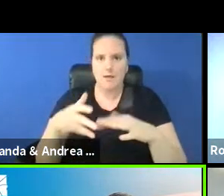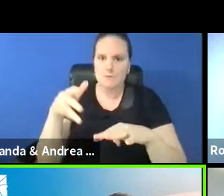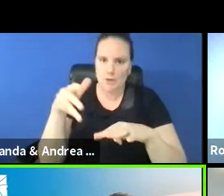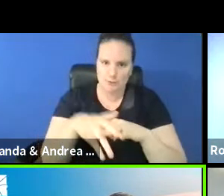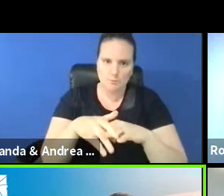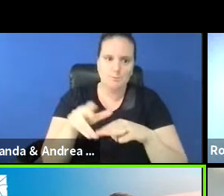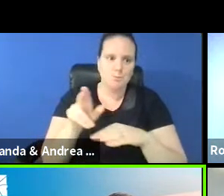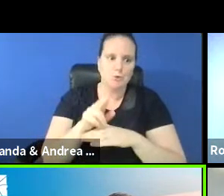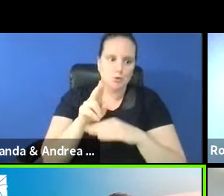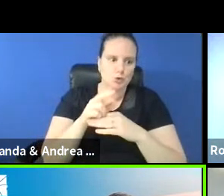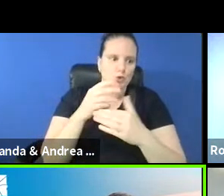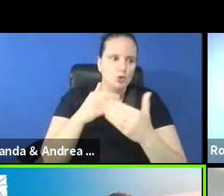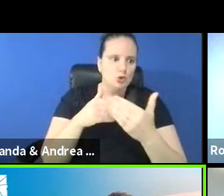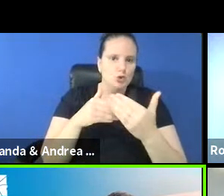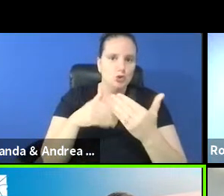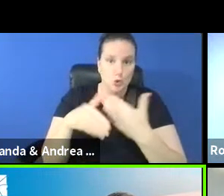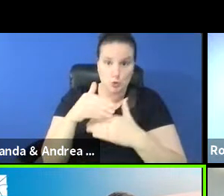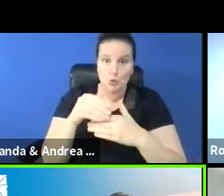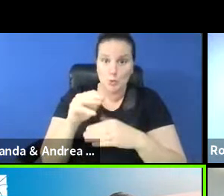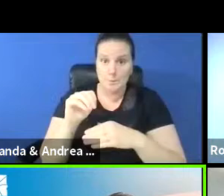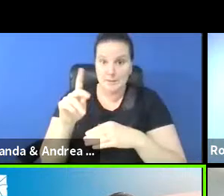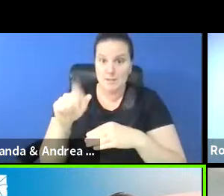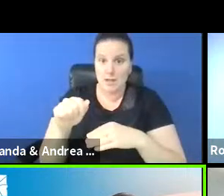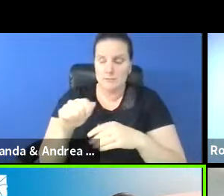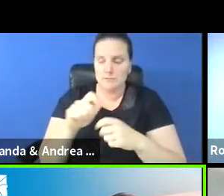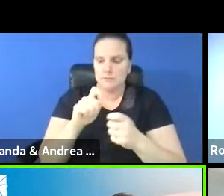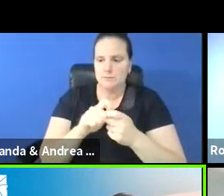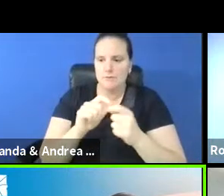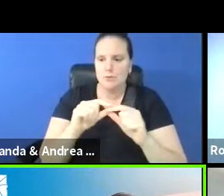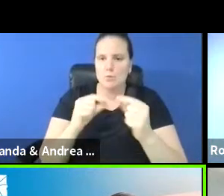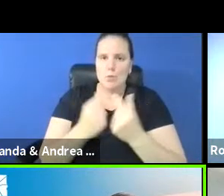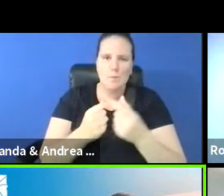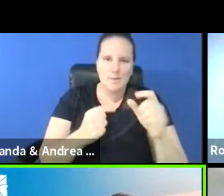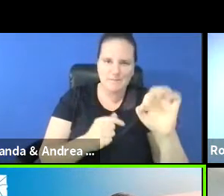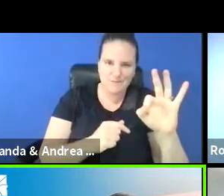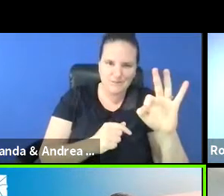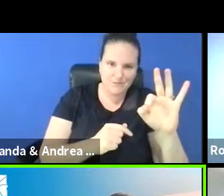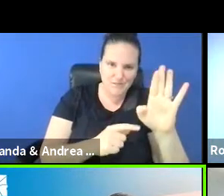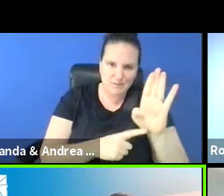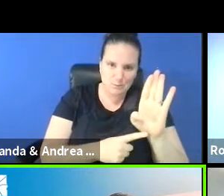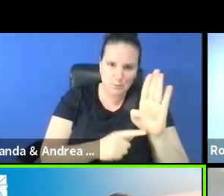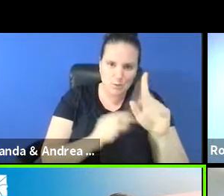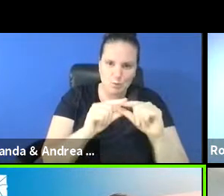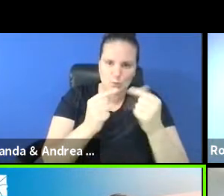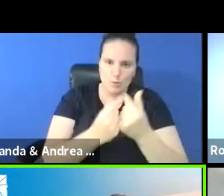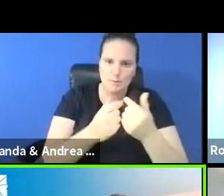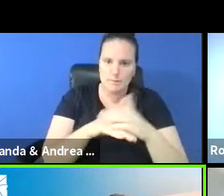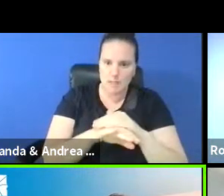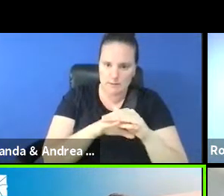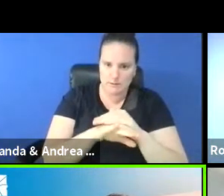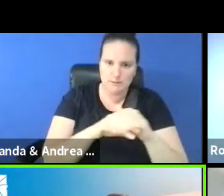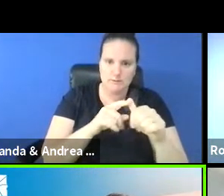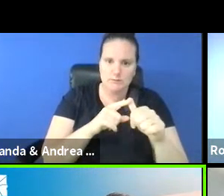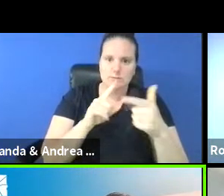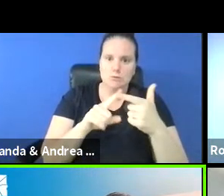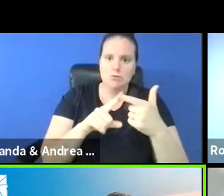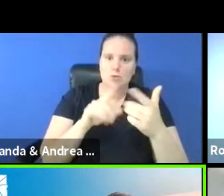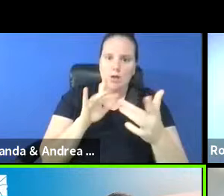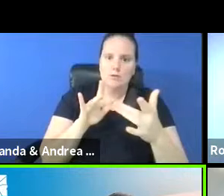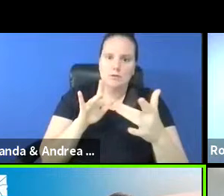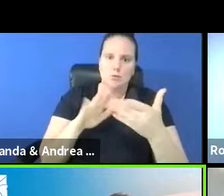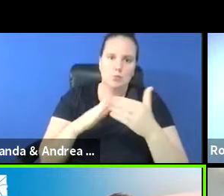to utilize social media and specific groups, Facebook groups that we have access to. We're also reaching out to